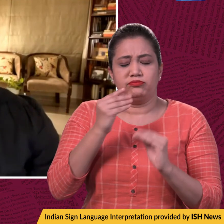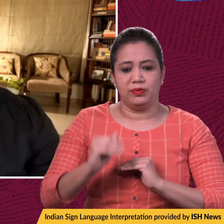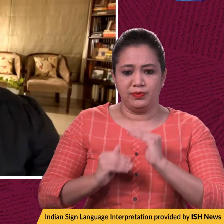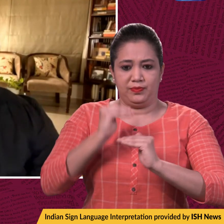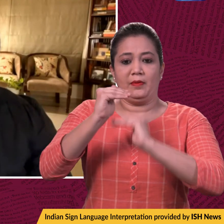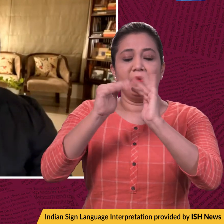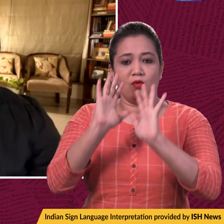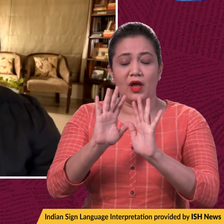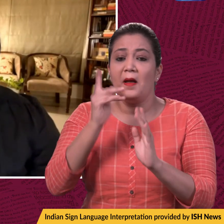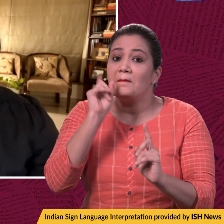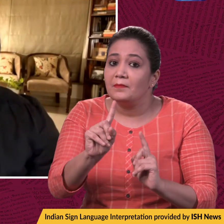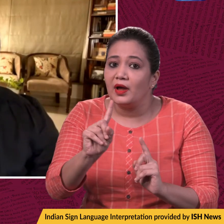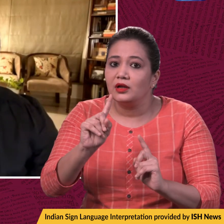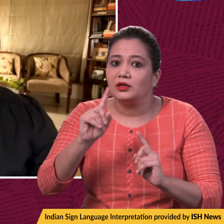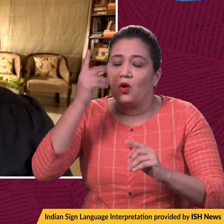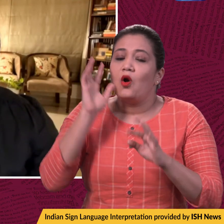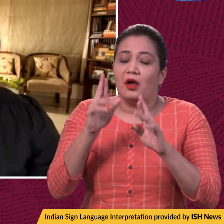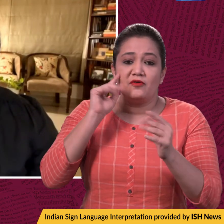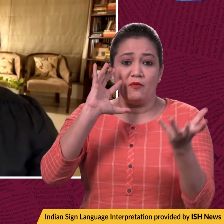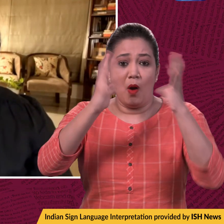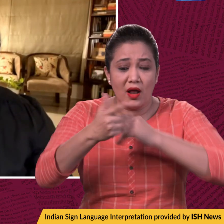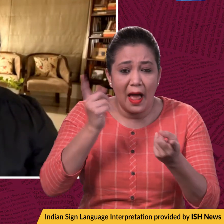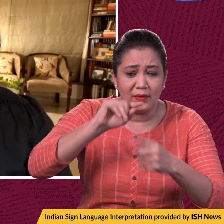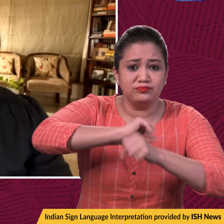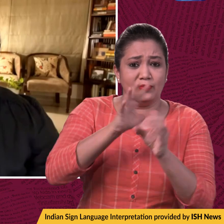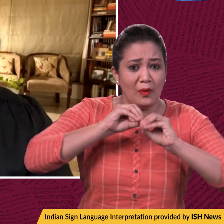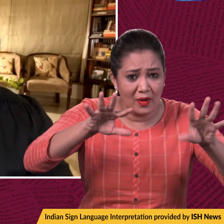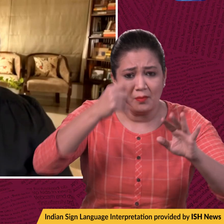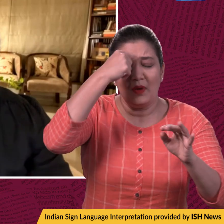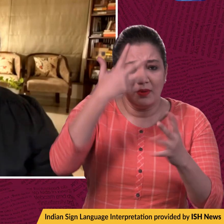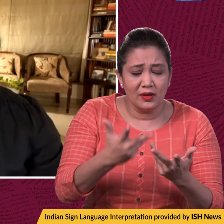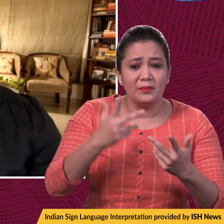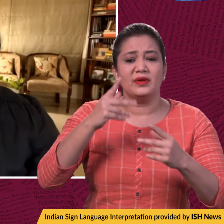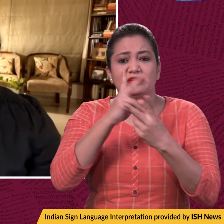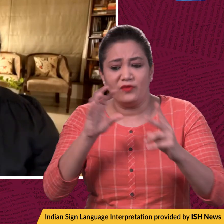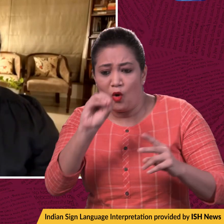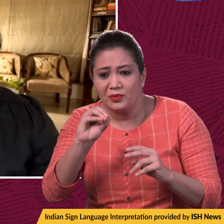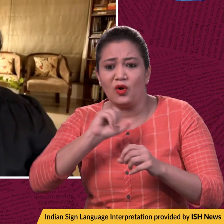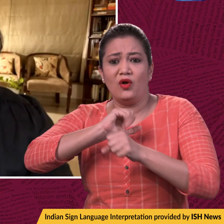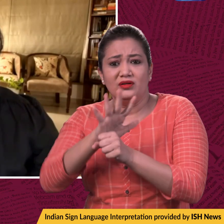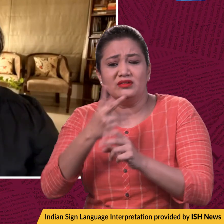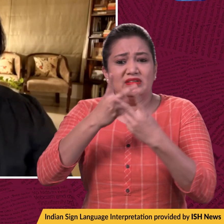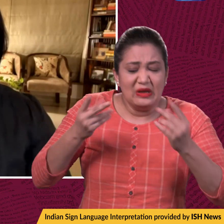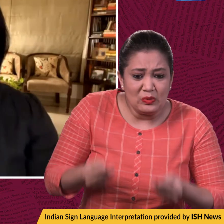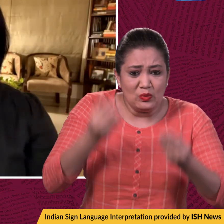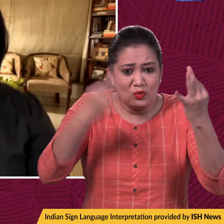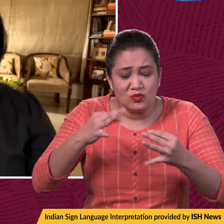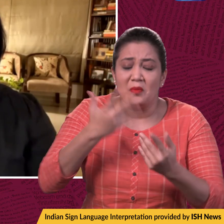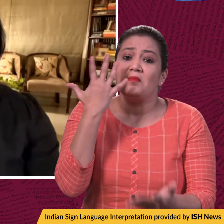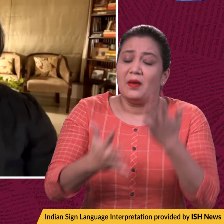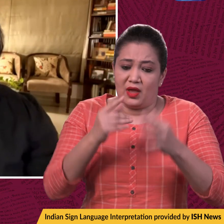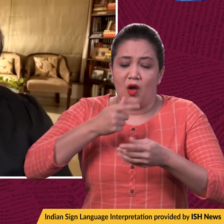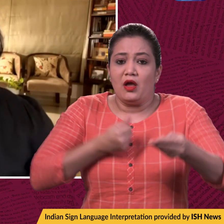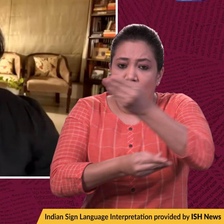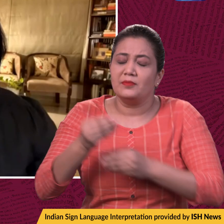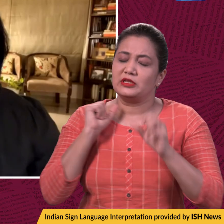path of recovery, but it cannot be immune to global spillovers and the possibility of surges of infections from new